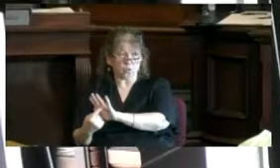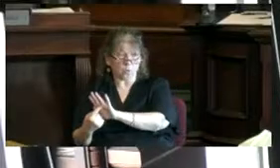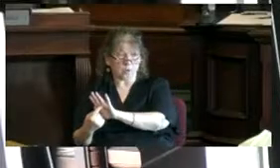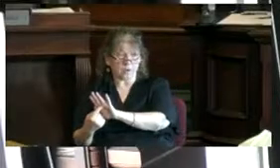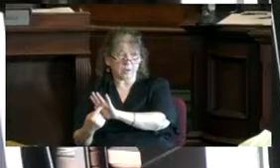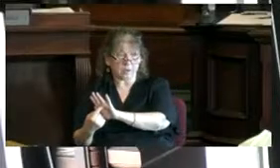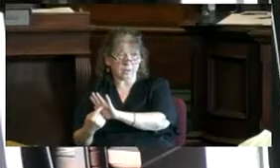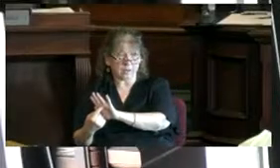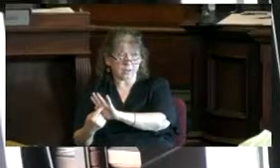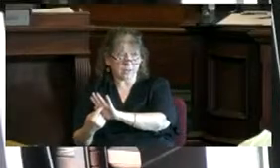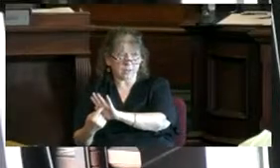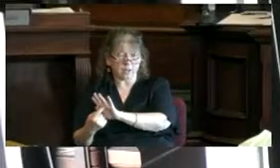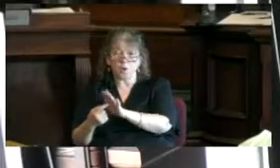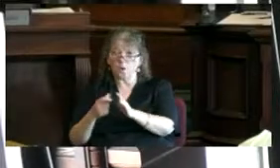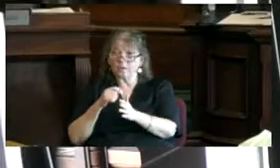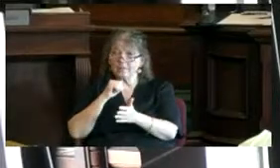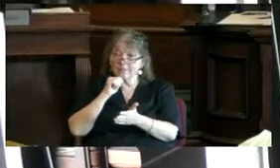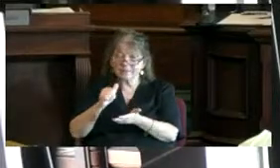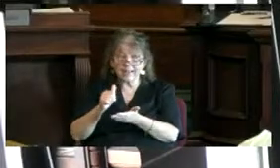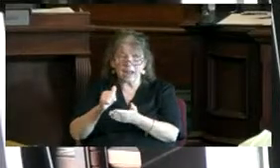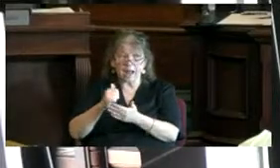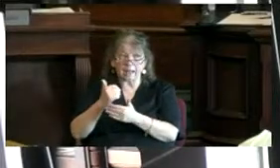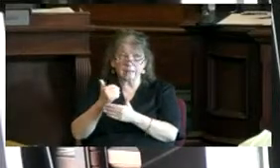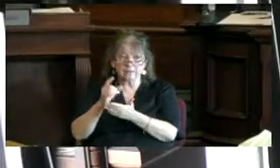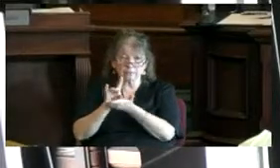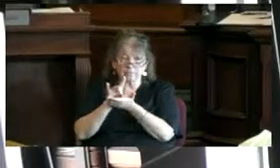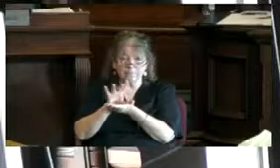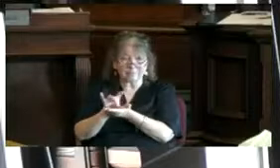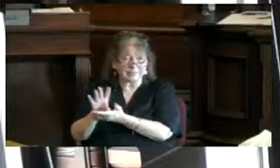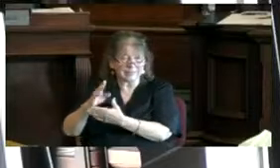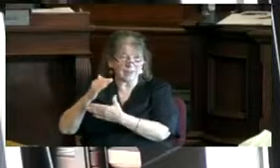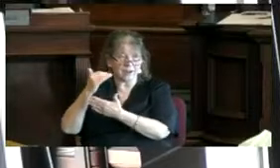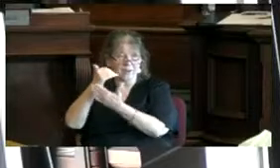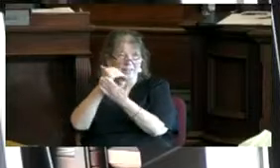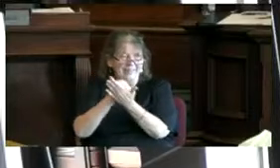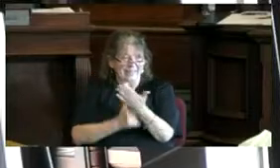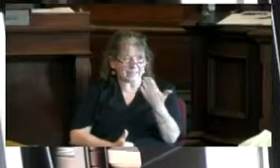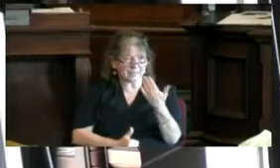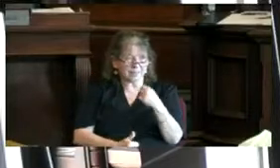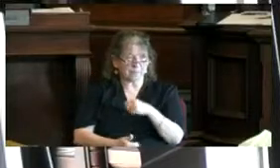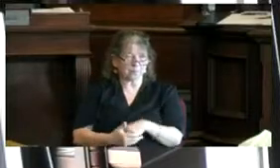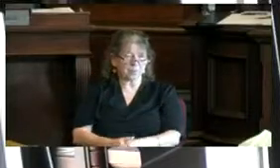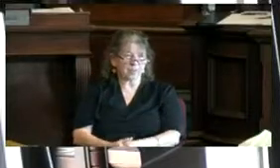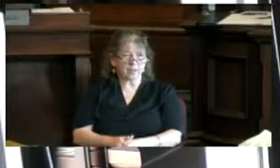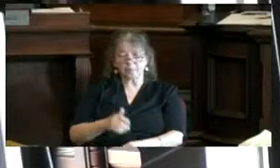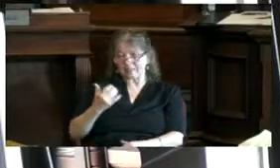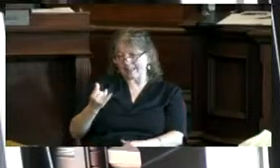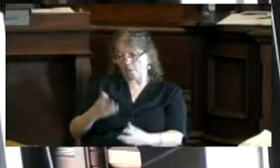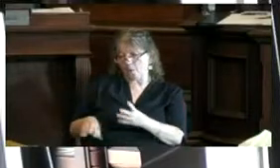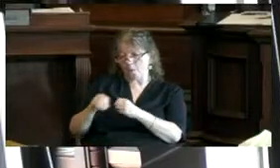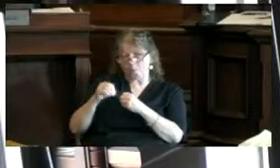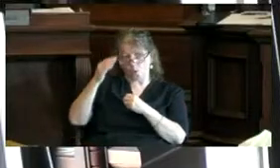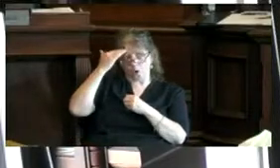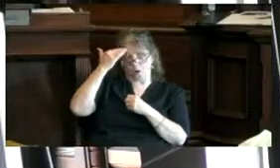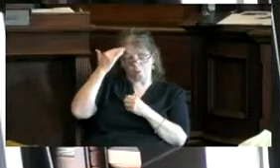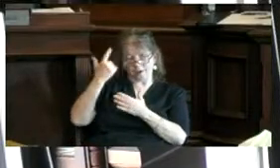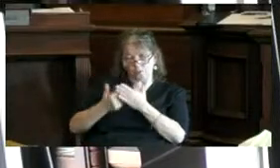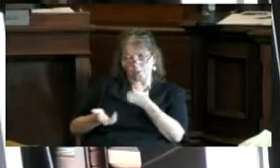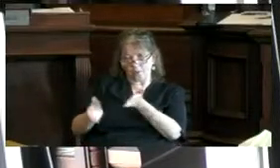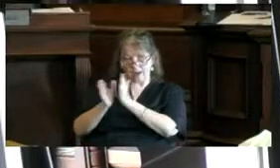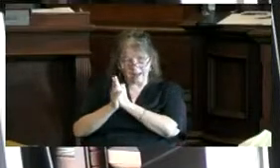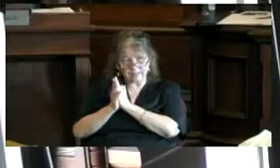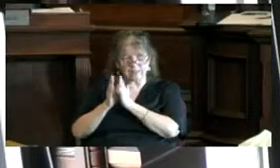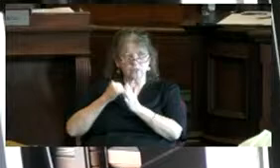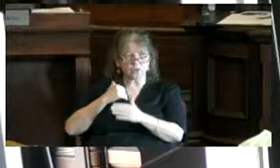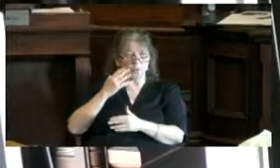moving forward with doesn't preclude any of those things in the future. To make sure that we're also now more aware of it and looking for opportunities to fund that as we go